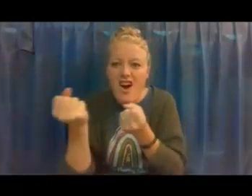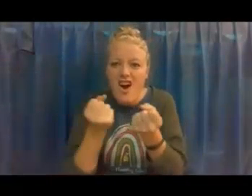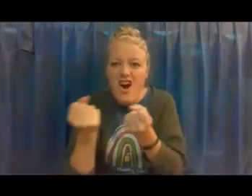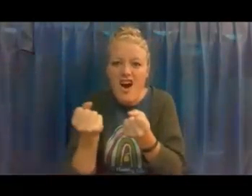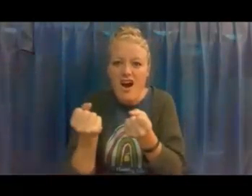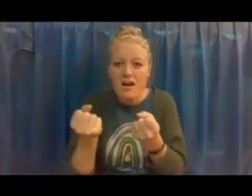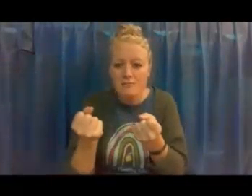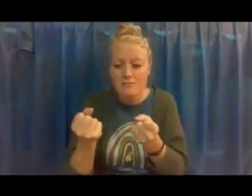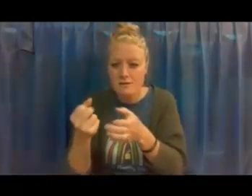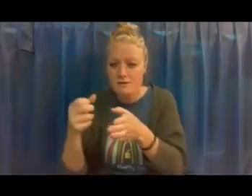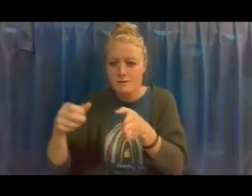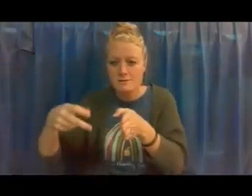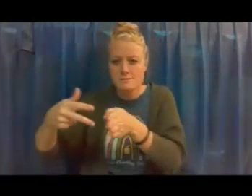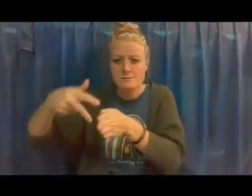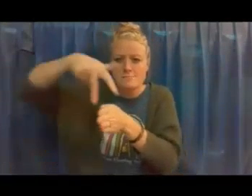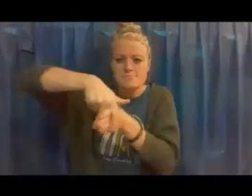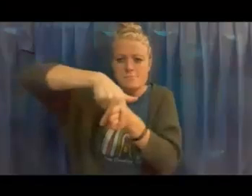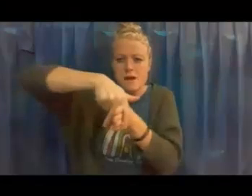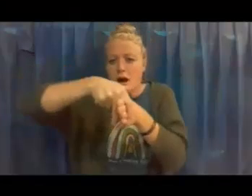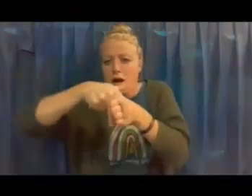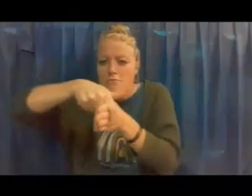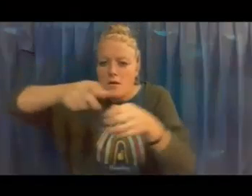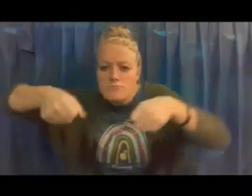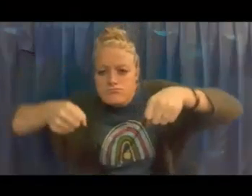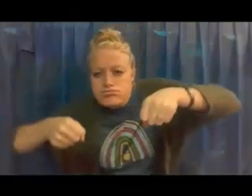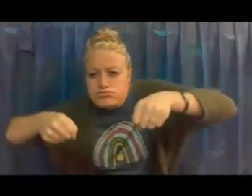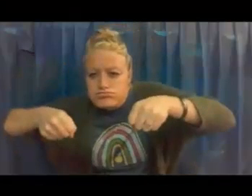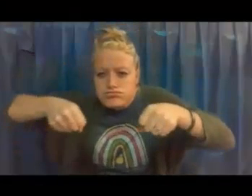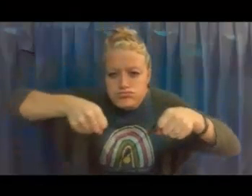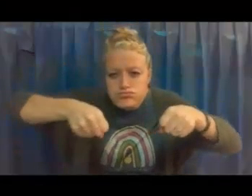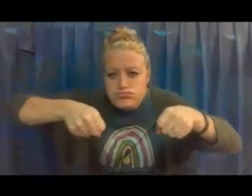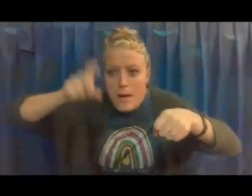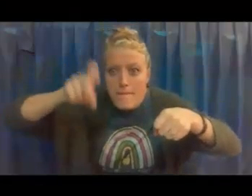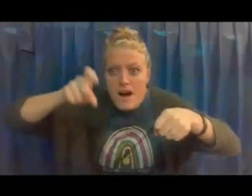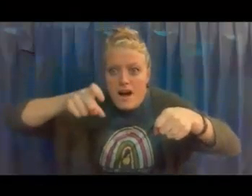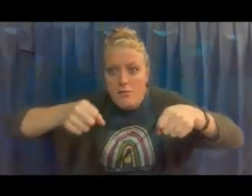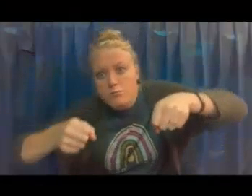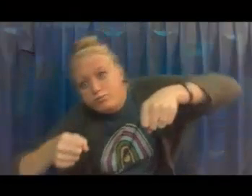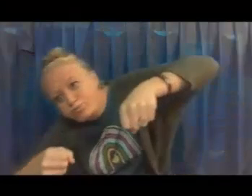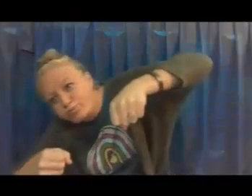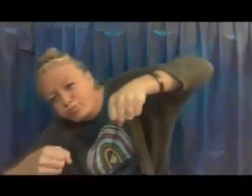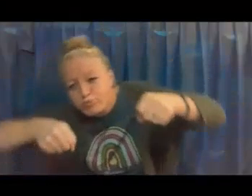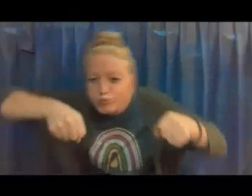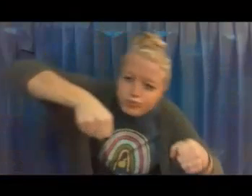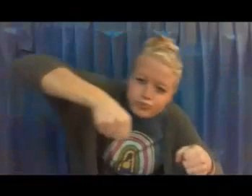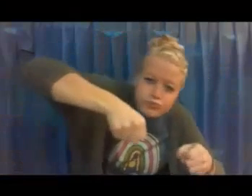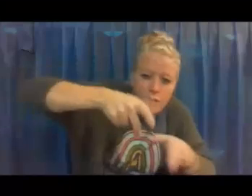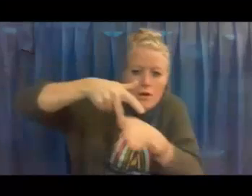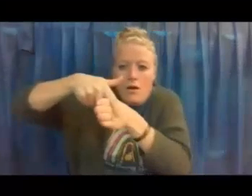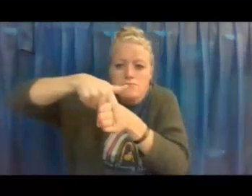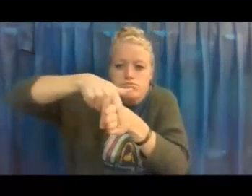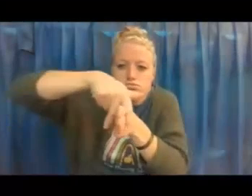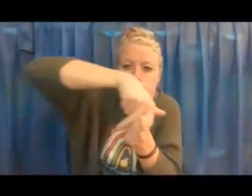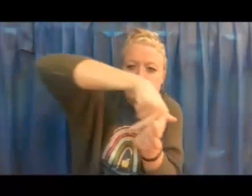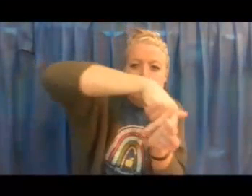It can drive really fast. The rider has to hop on it and lean back